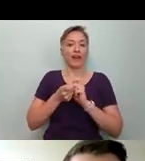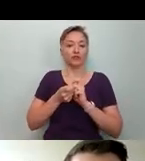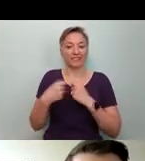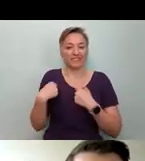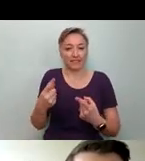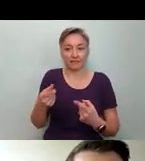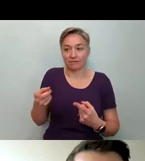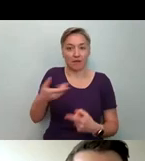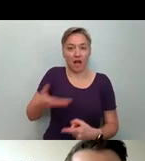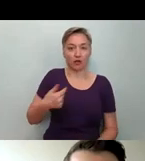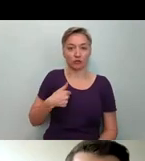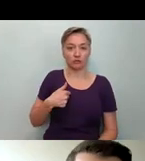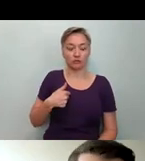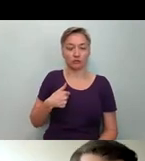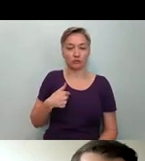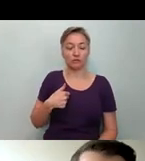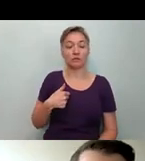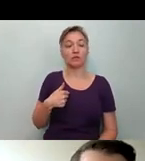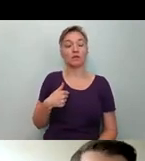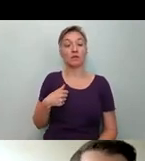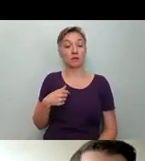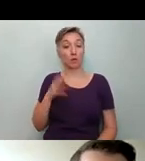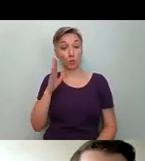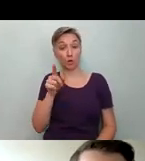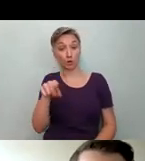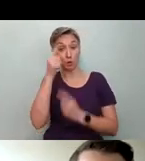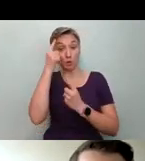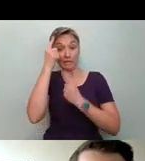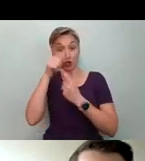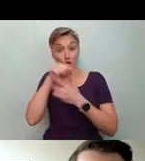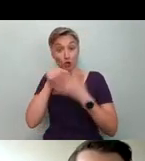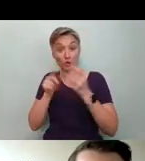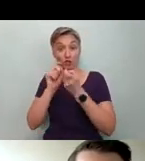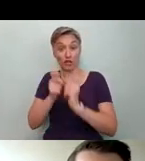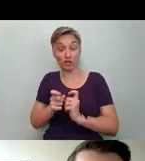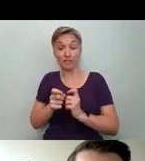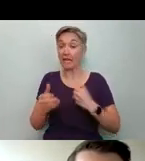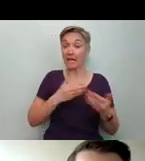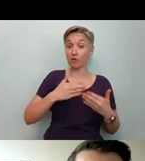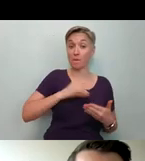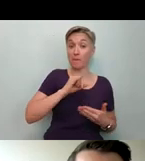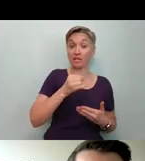it. Will these changes be considered in this project, even if my job description has not been updated?